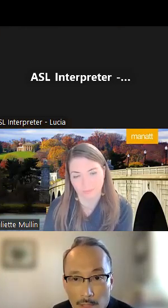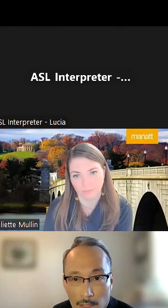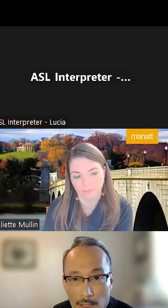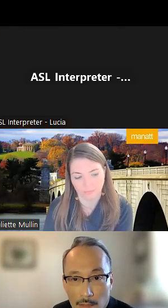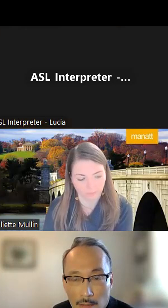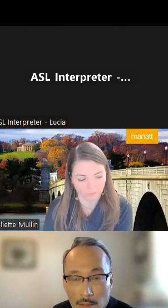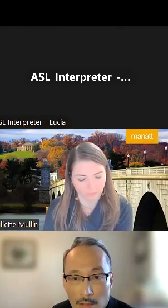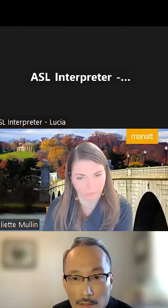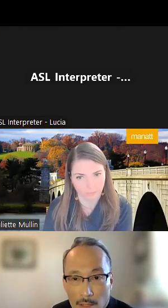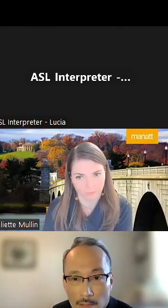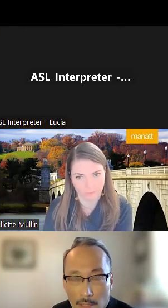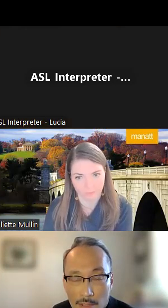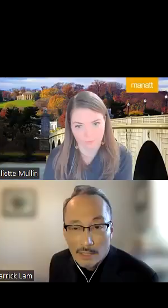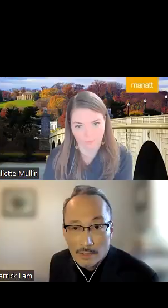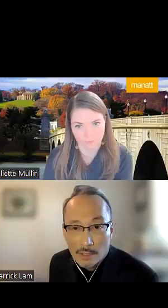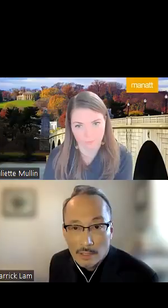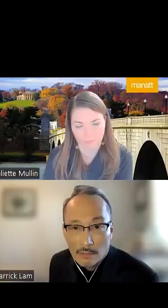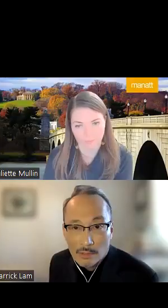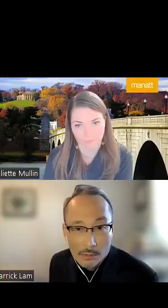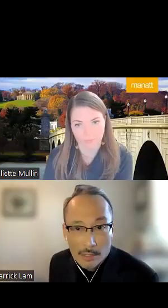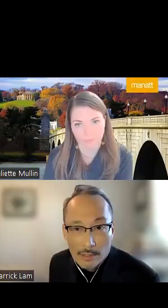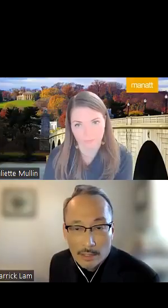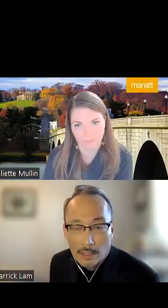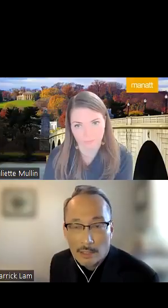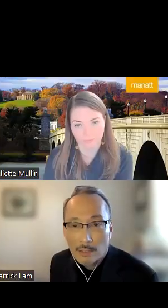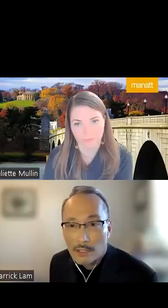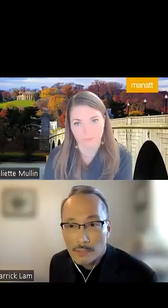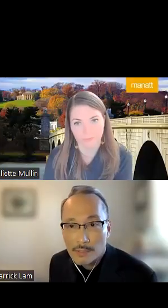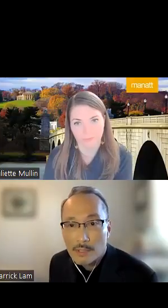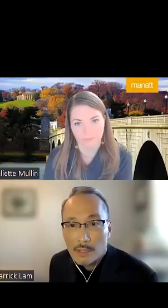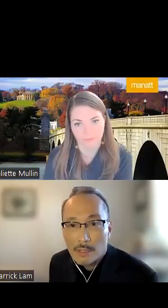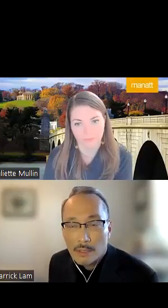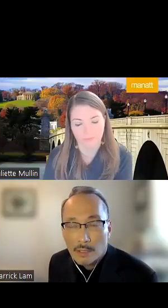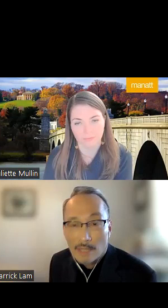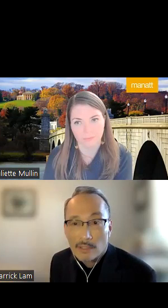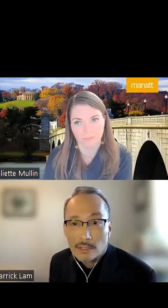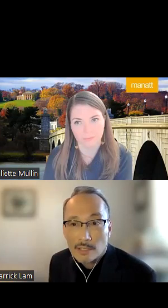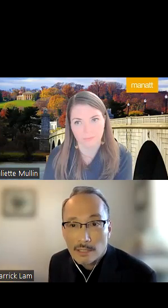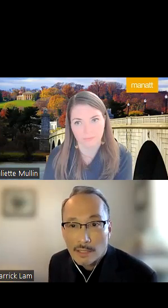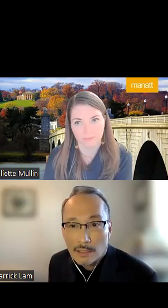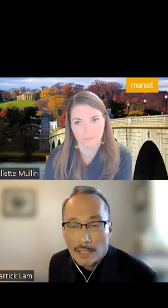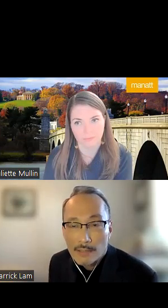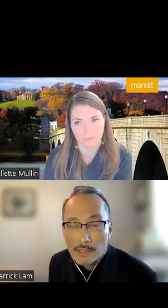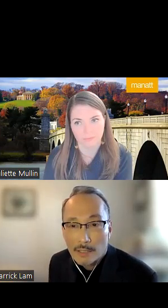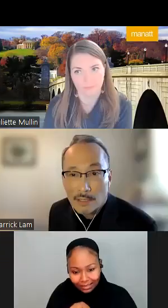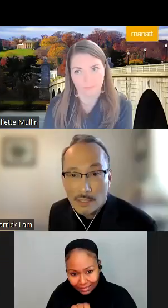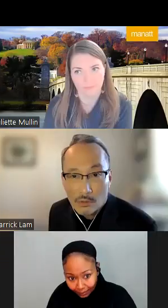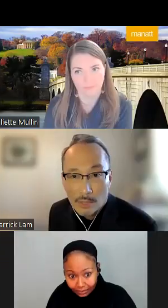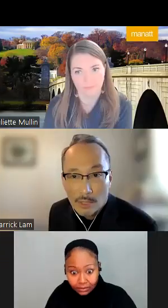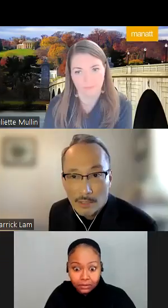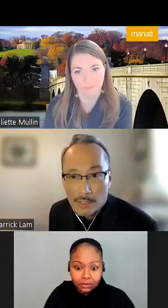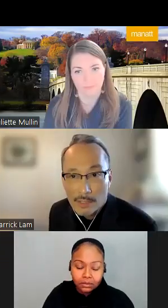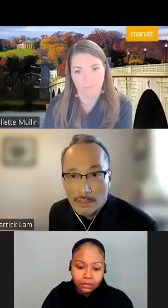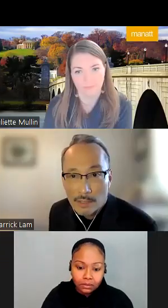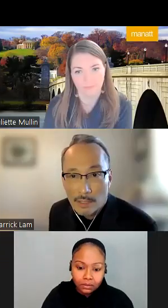staying at RCFE, specializing in hospice. I definitely can say that there needs to